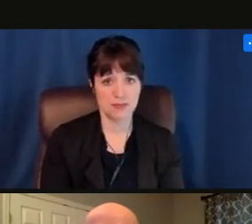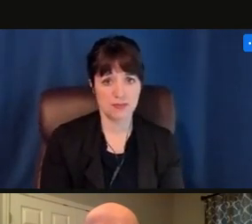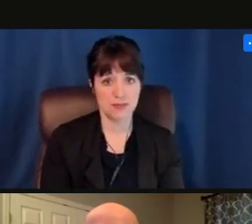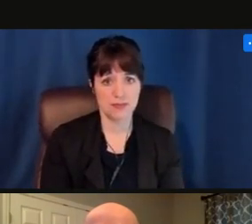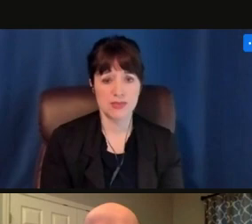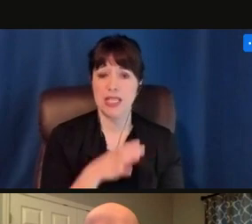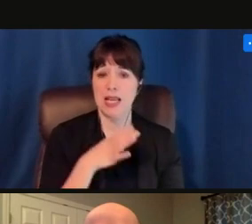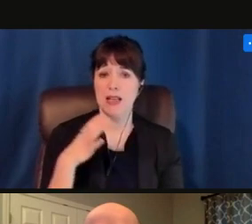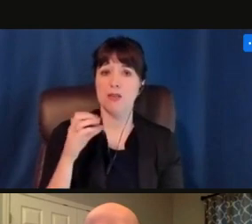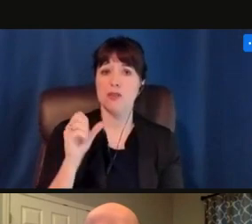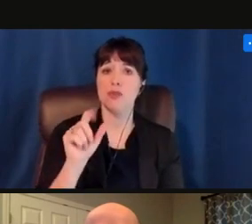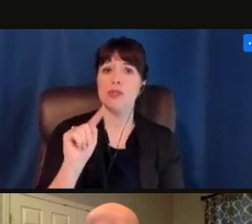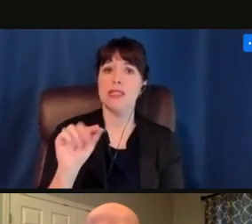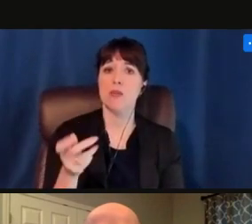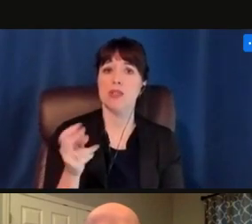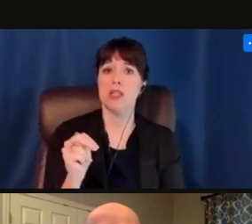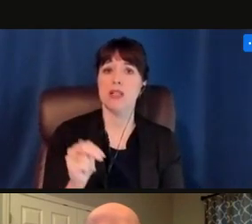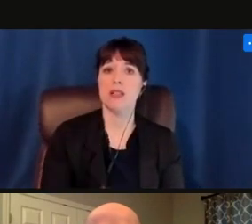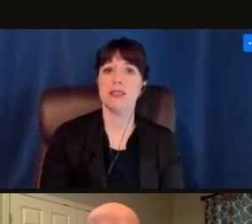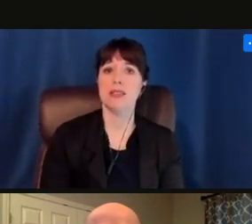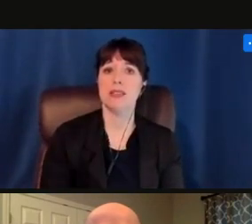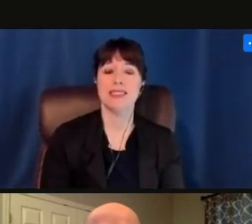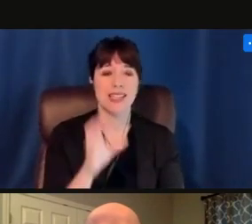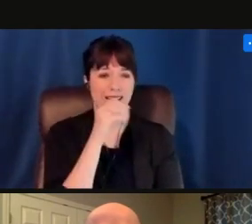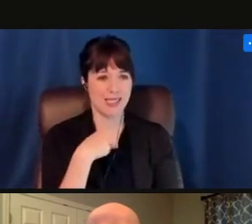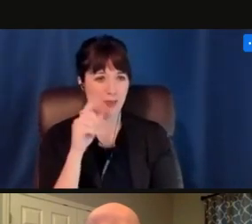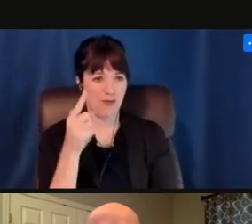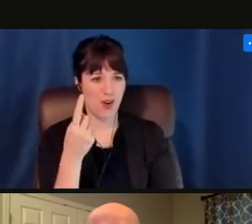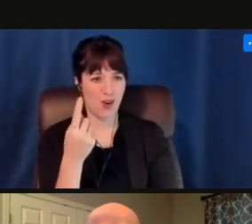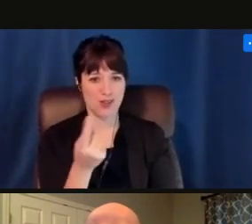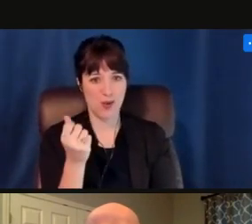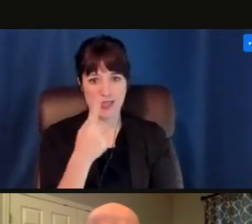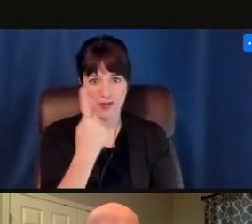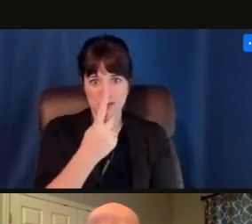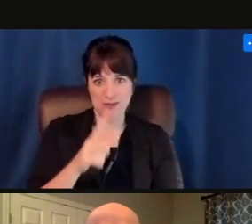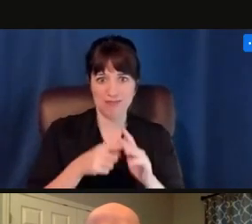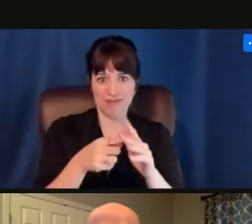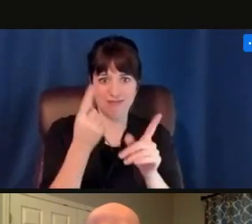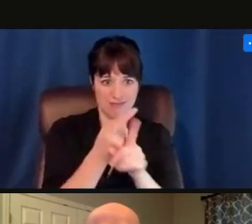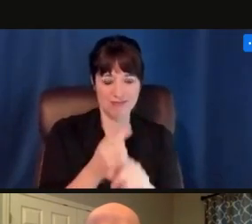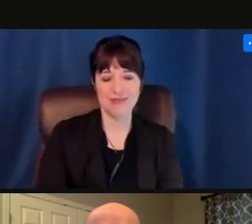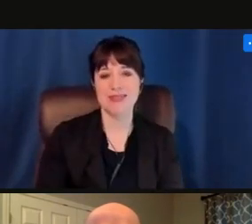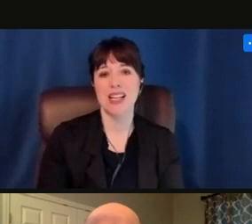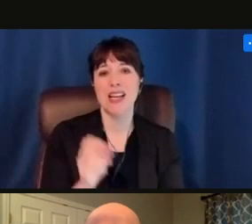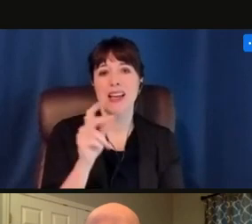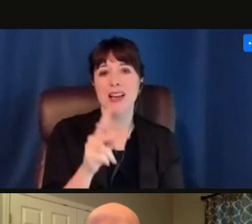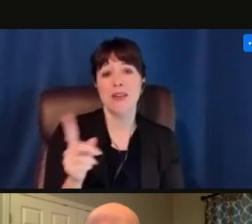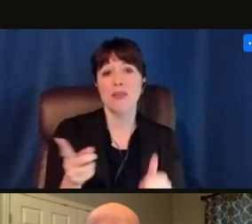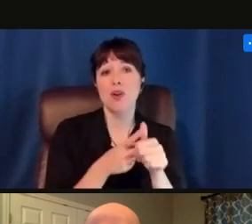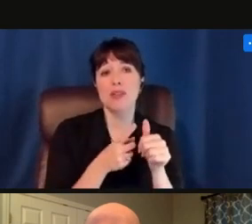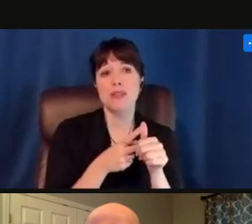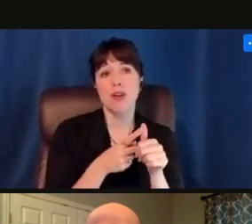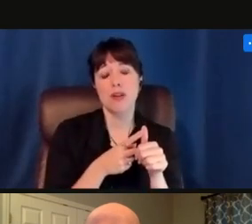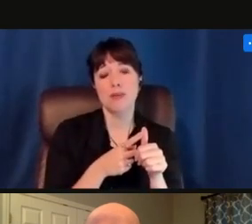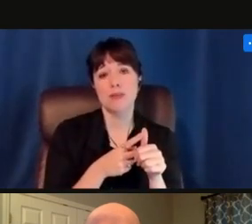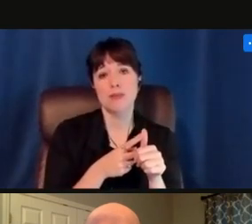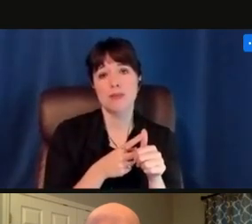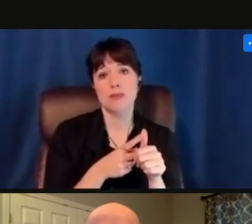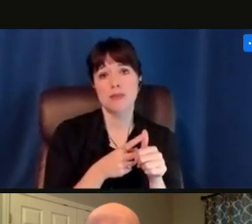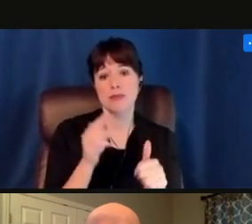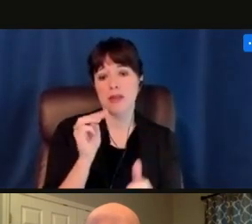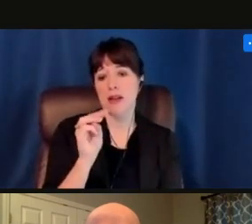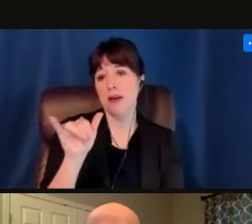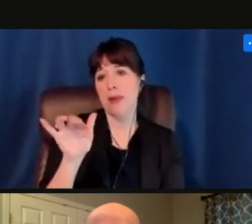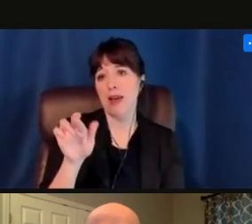Councillor Stapleton. I guess I'll go first. It always takes one of us to break the ice, doesn't it? First of all, Mayor Pro